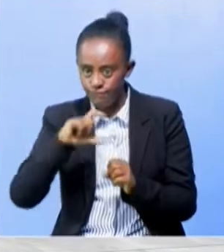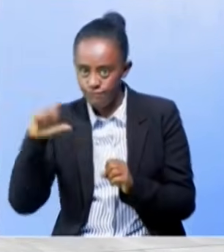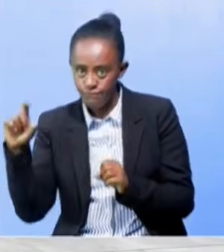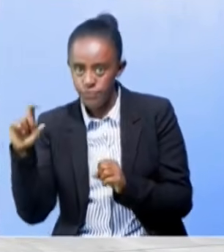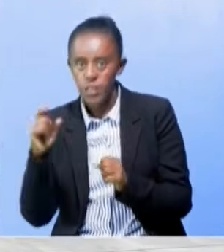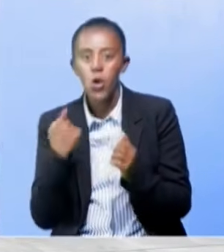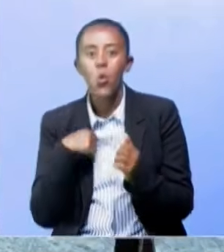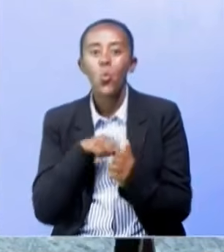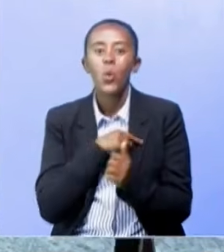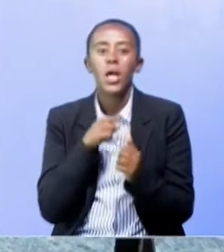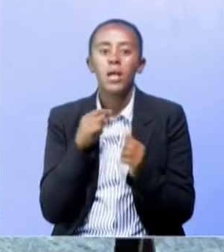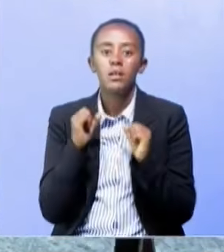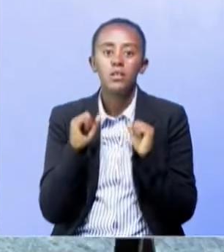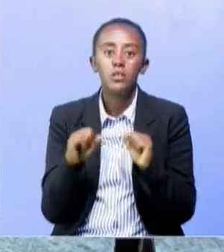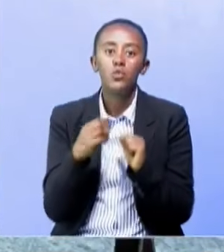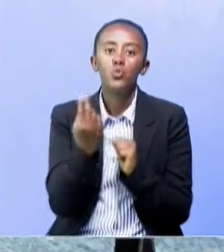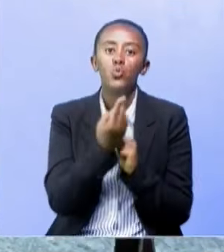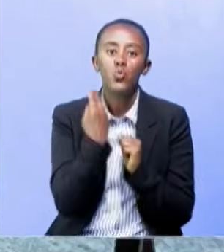can use